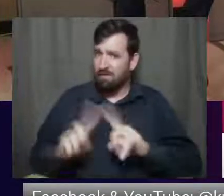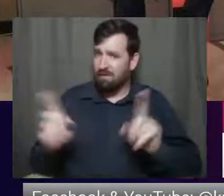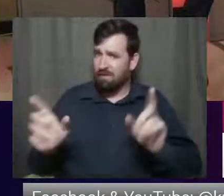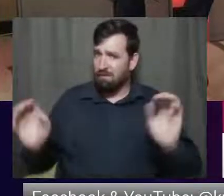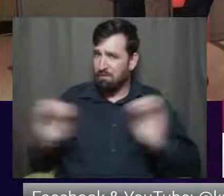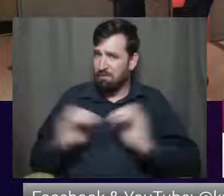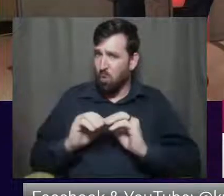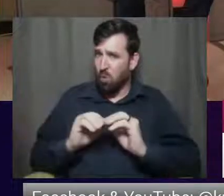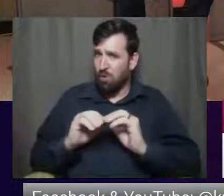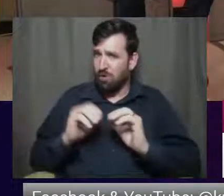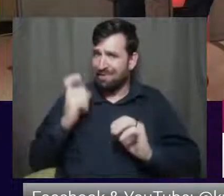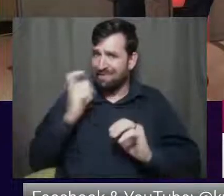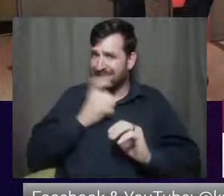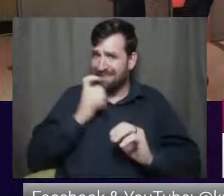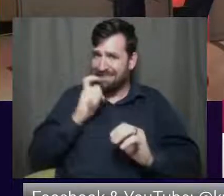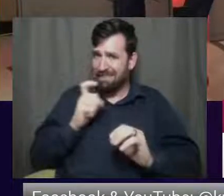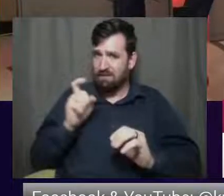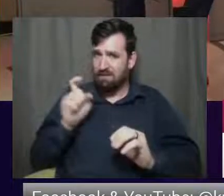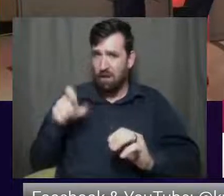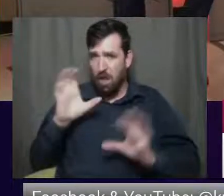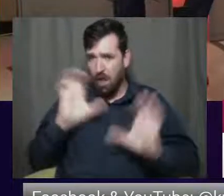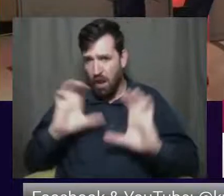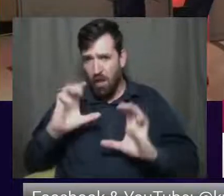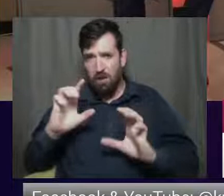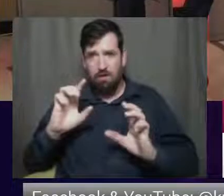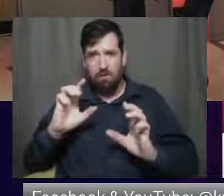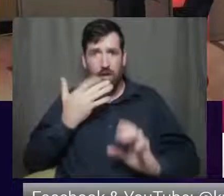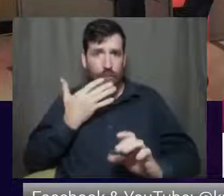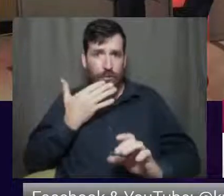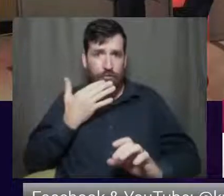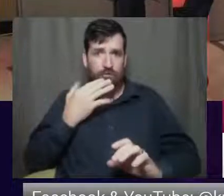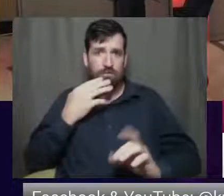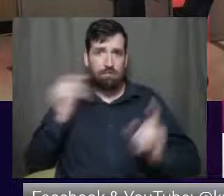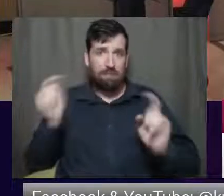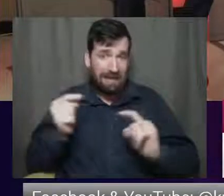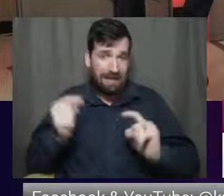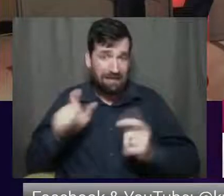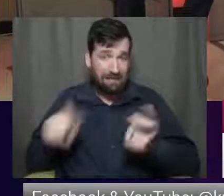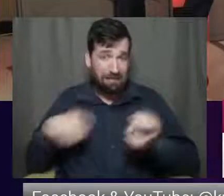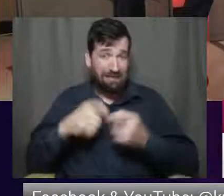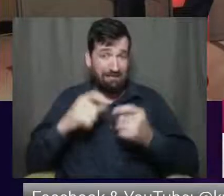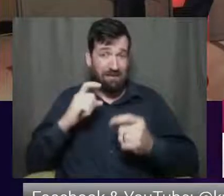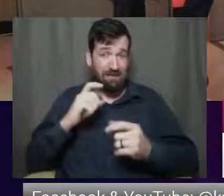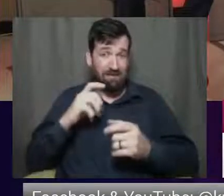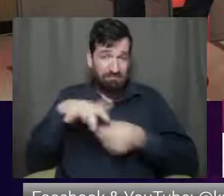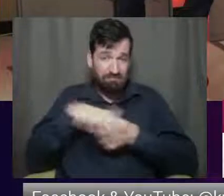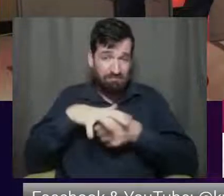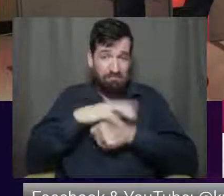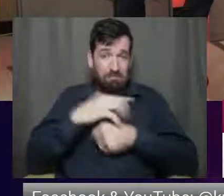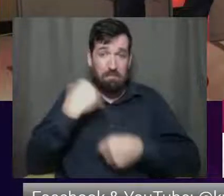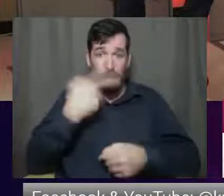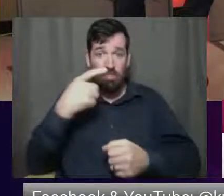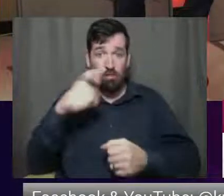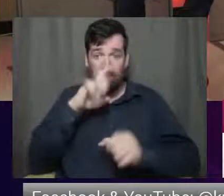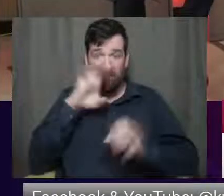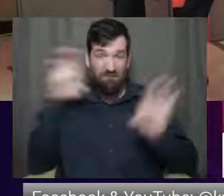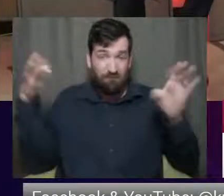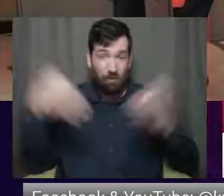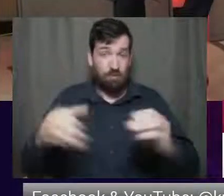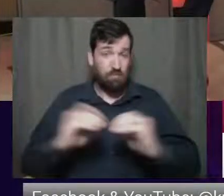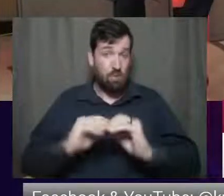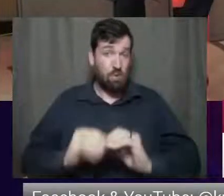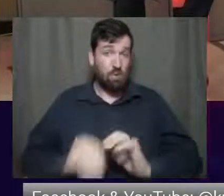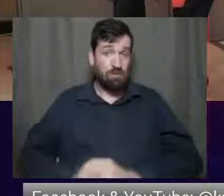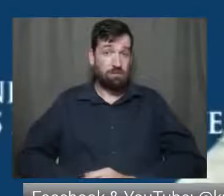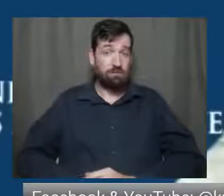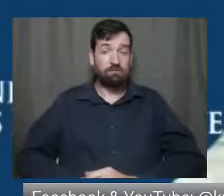Any discoloration, any pain? Is there a part of the mouth that we should really be focused on and really pay attention to?